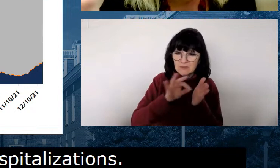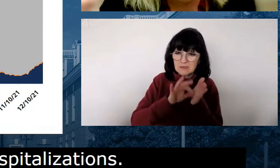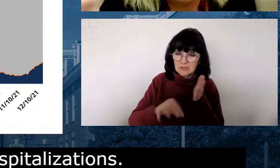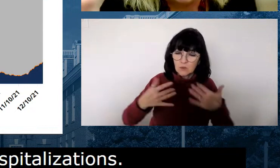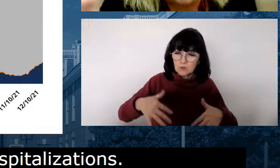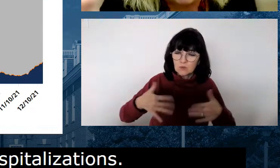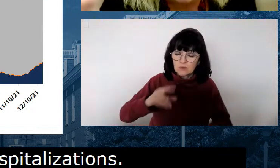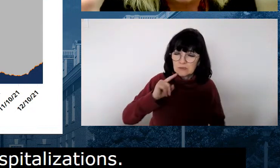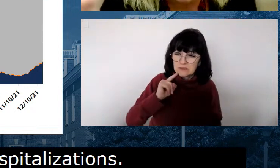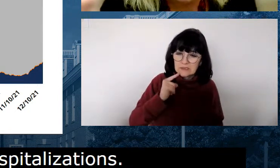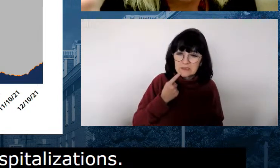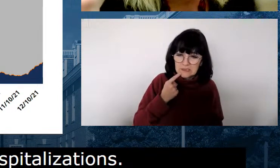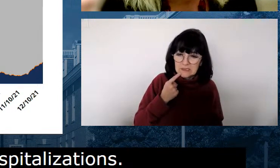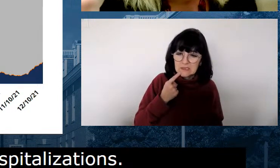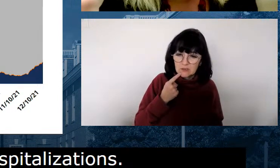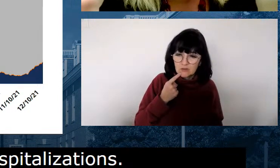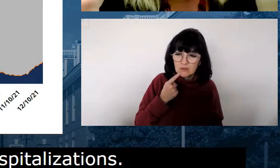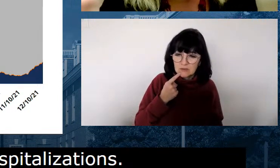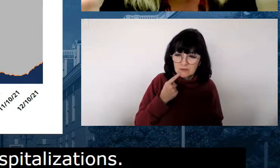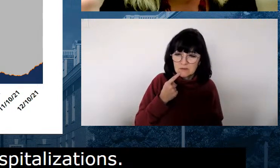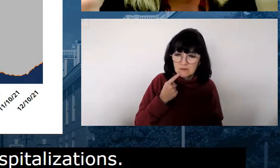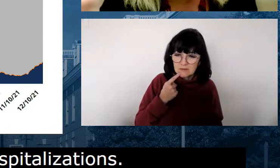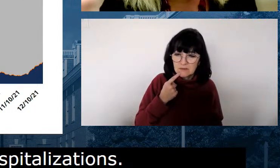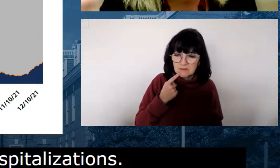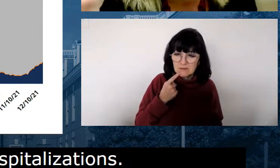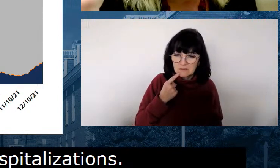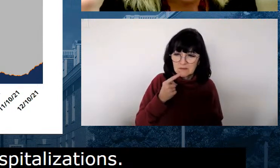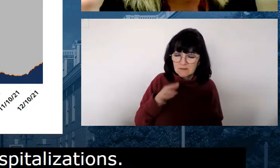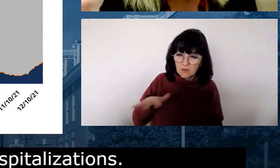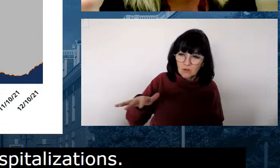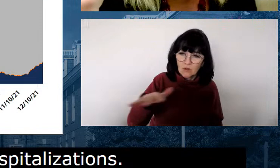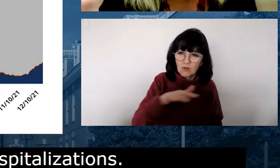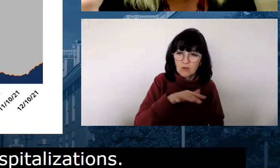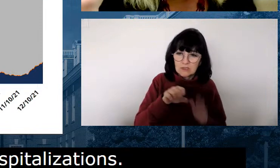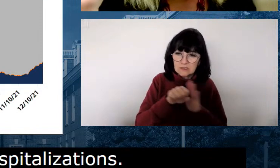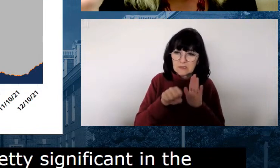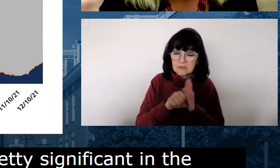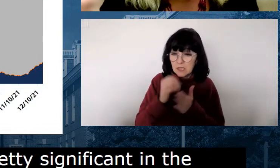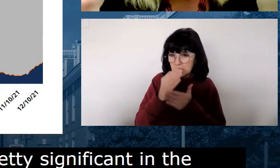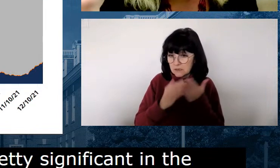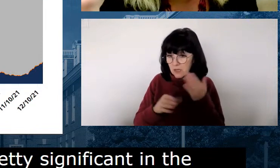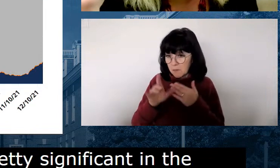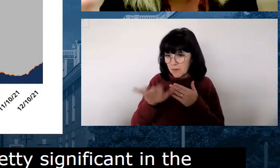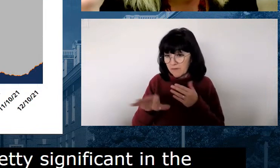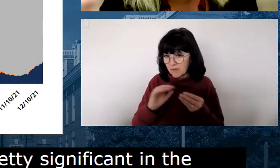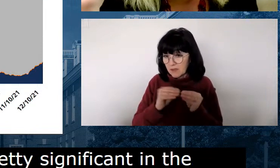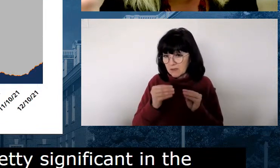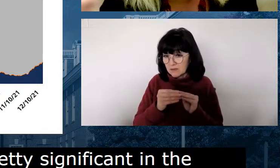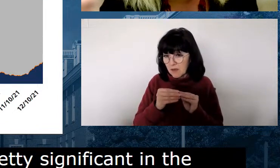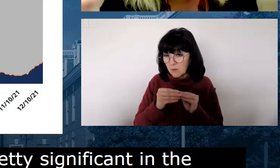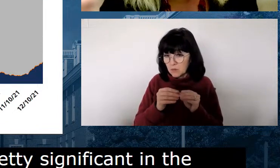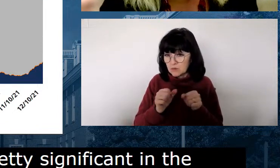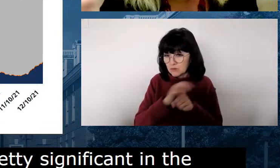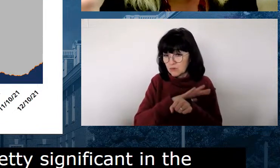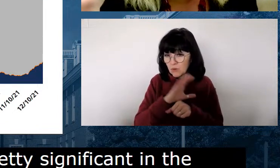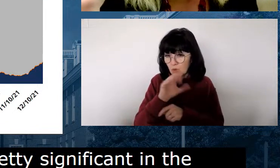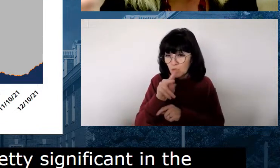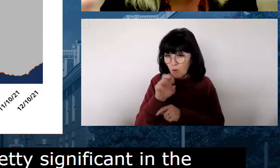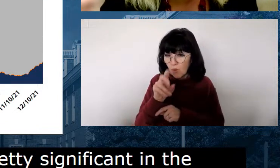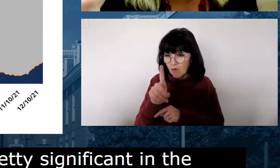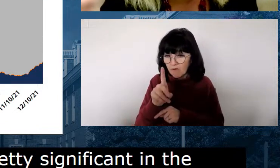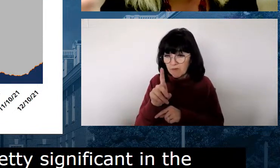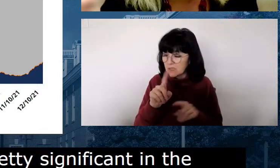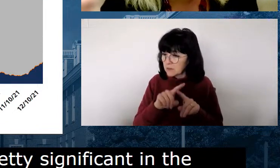the hospitals across the state. Some of that is COVID, But there are a fair amount of folks who